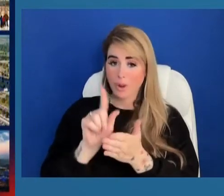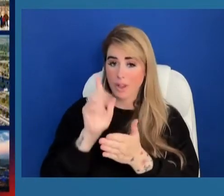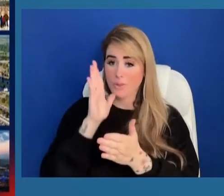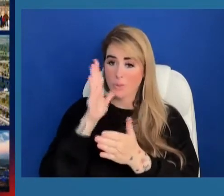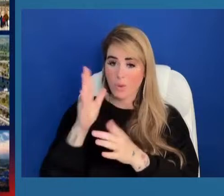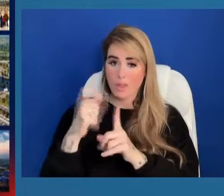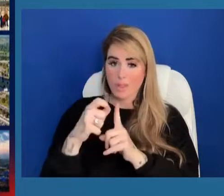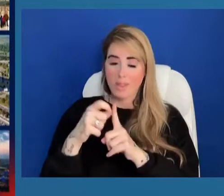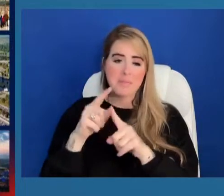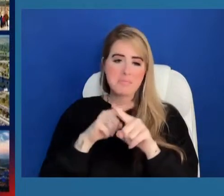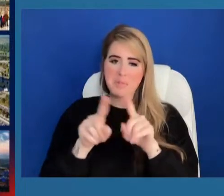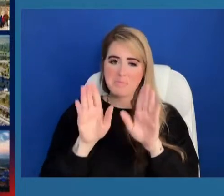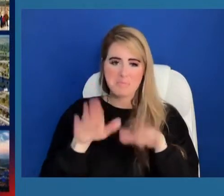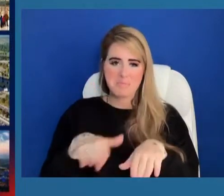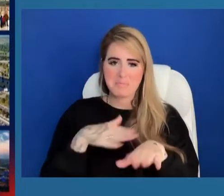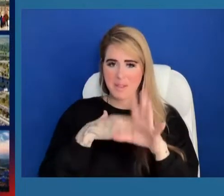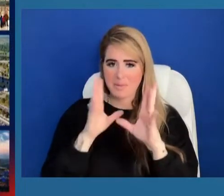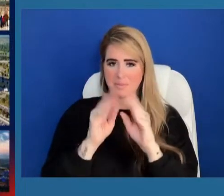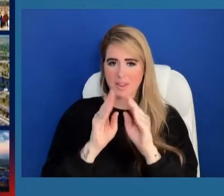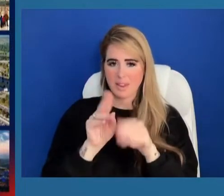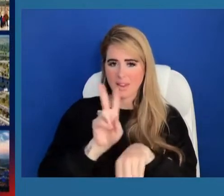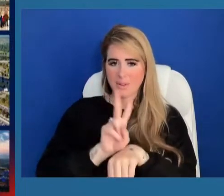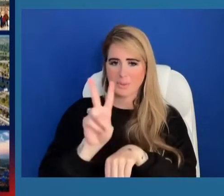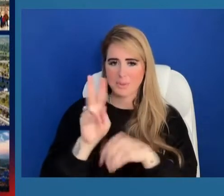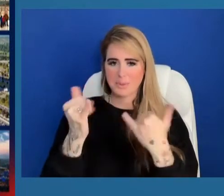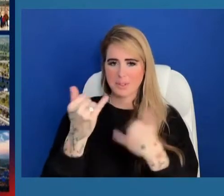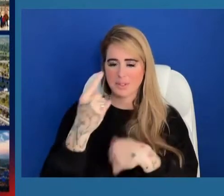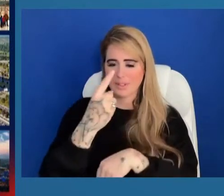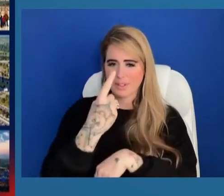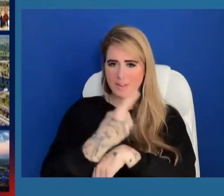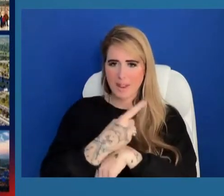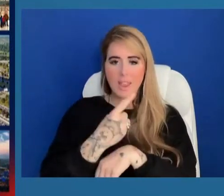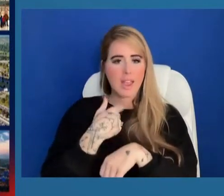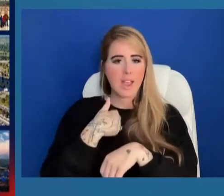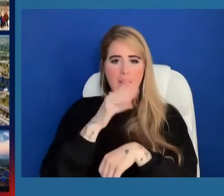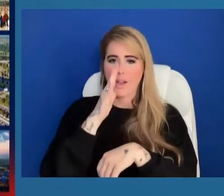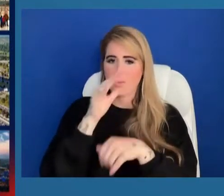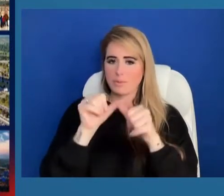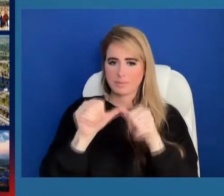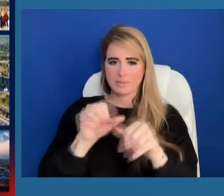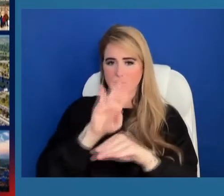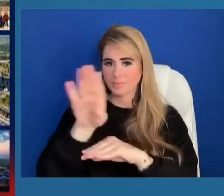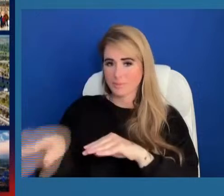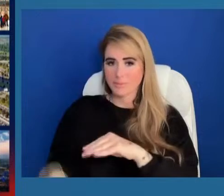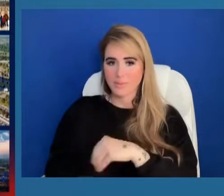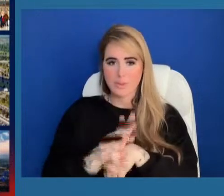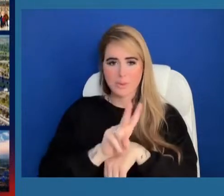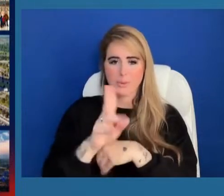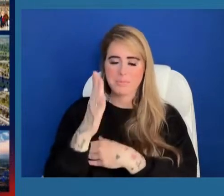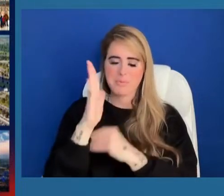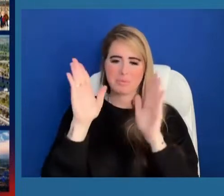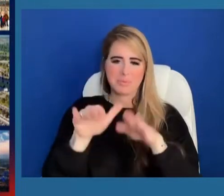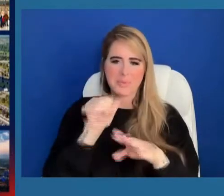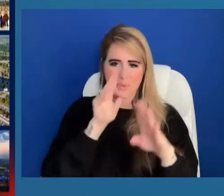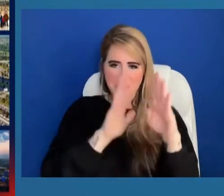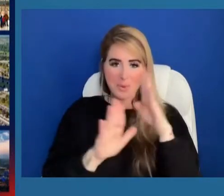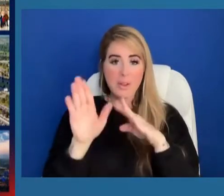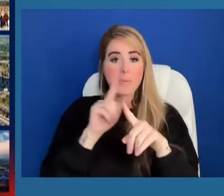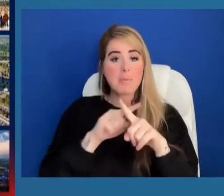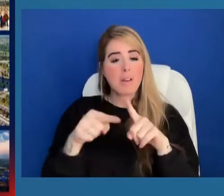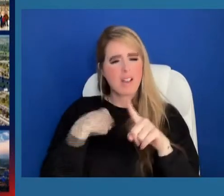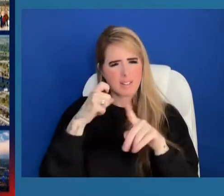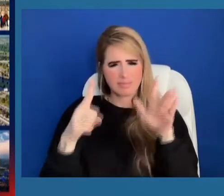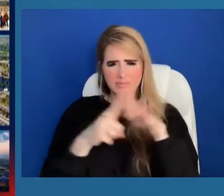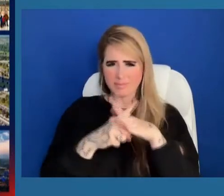but my meeting's at 2 o'clock this afternoon. I'll go to 2 in the morning, so don't worry about that. But this is where I needed to be right here, right